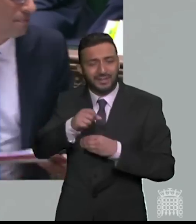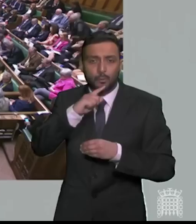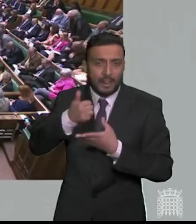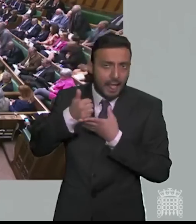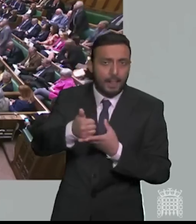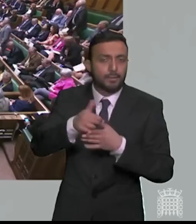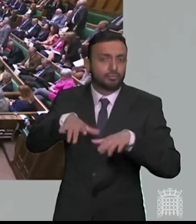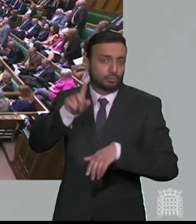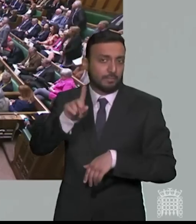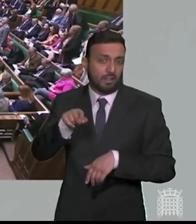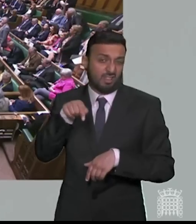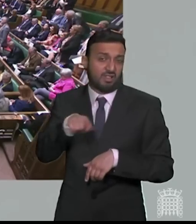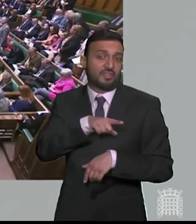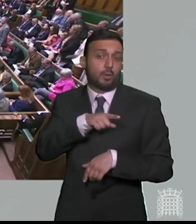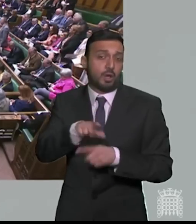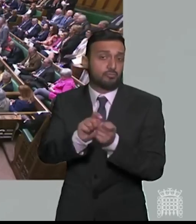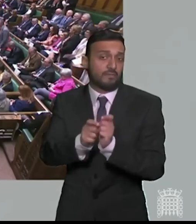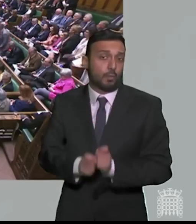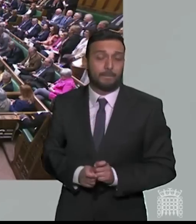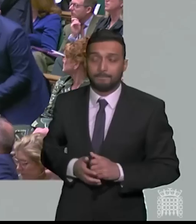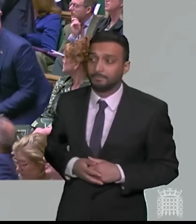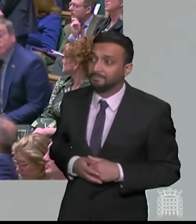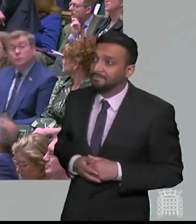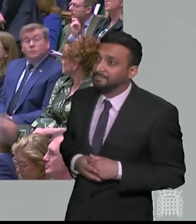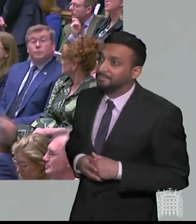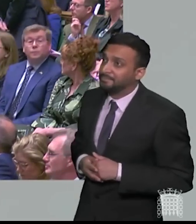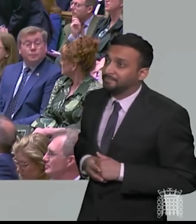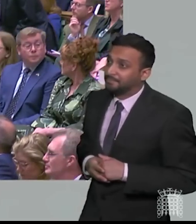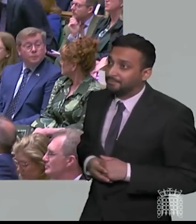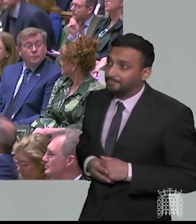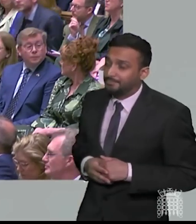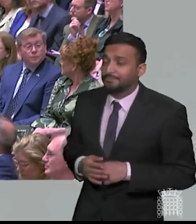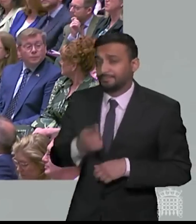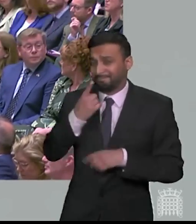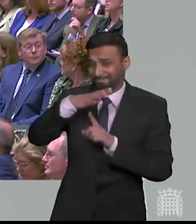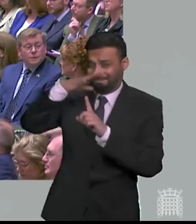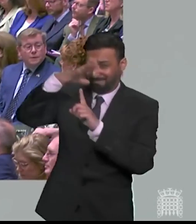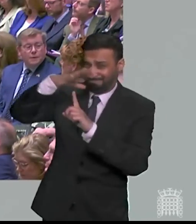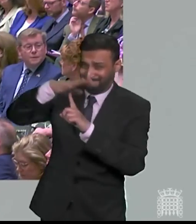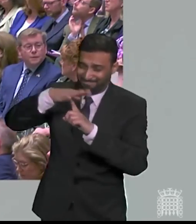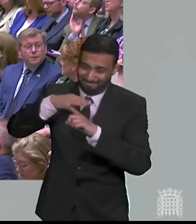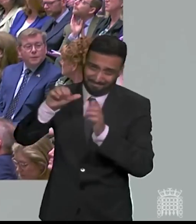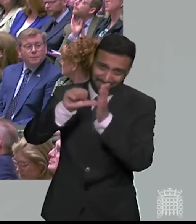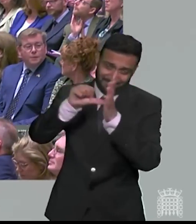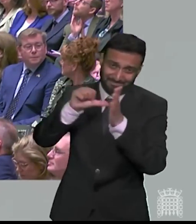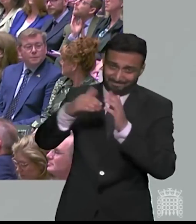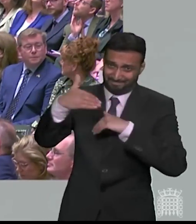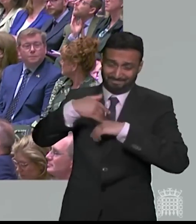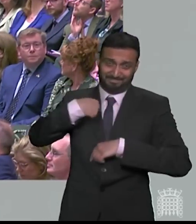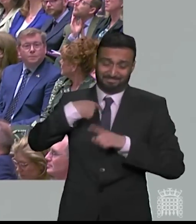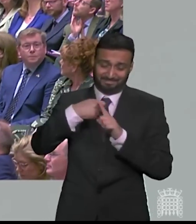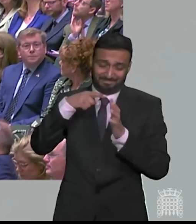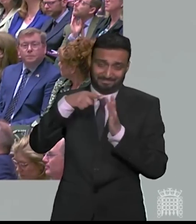do. Robin Moore. Thank you, Mr. Speaker. A key issue which has haunted Keighley for many decades is child